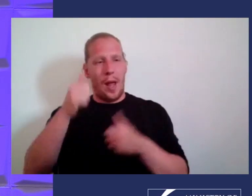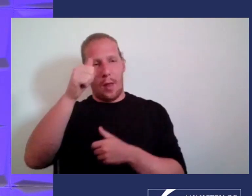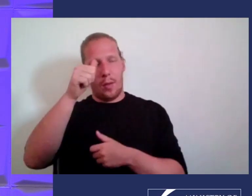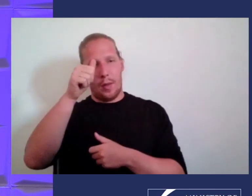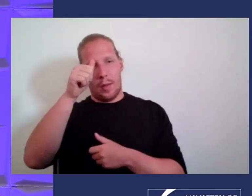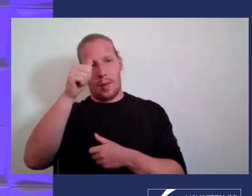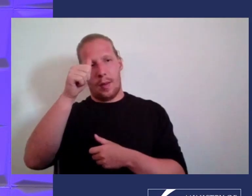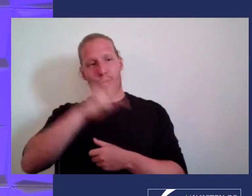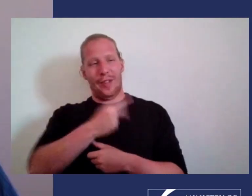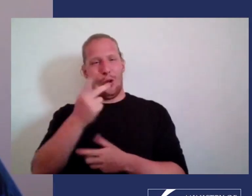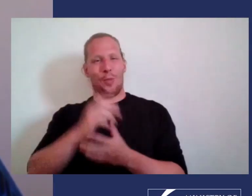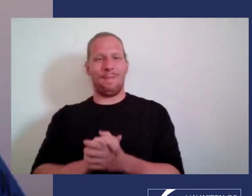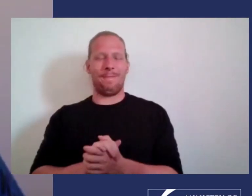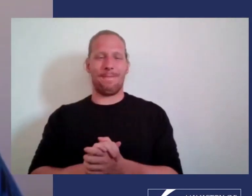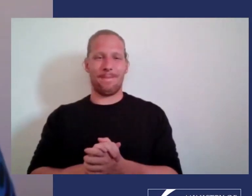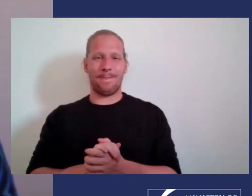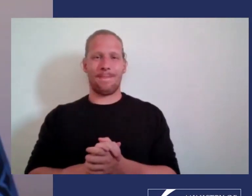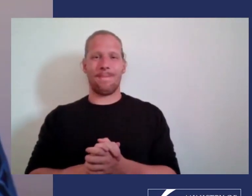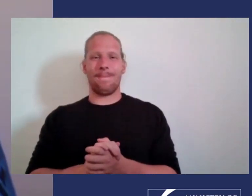Hi, Lily.